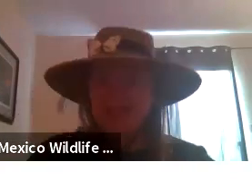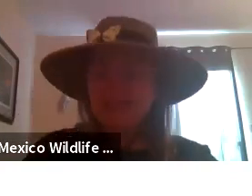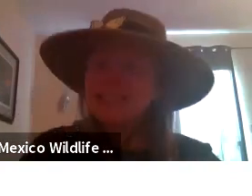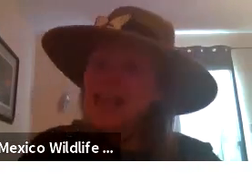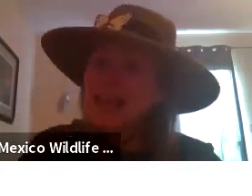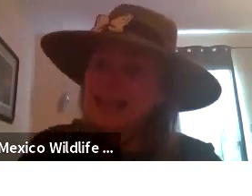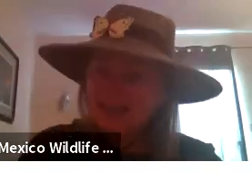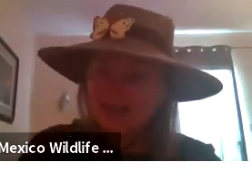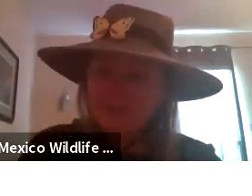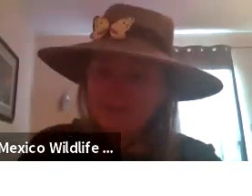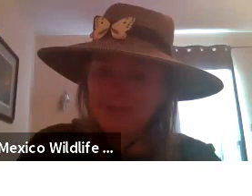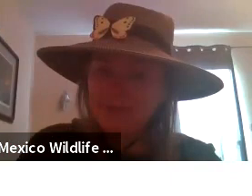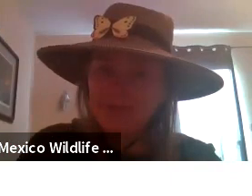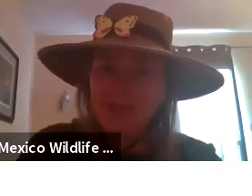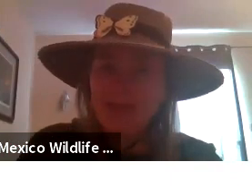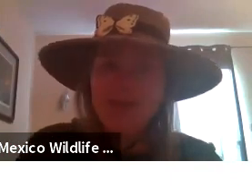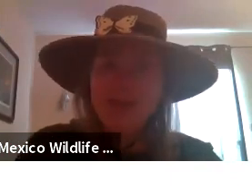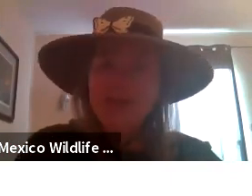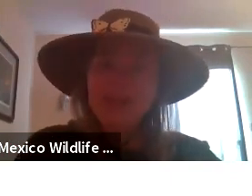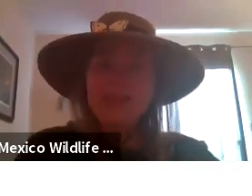saying daddy.